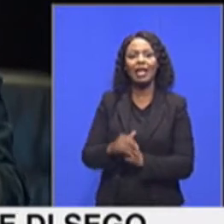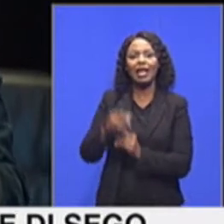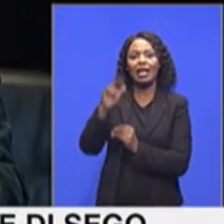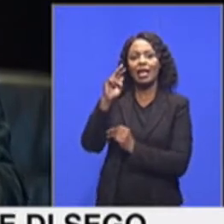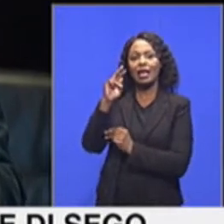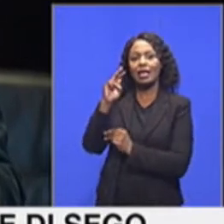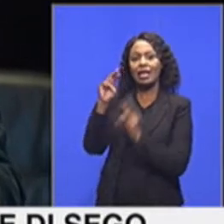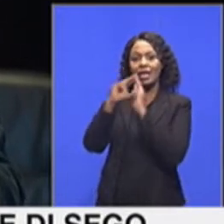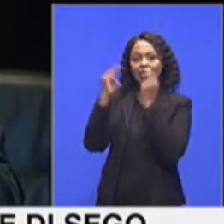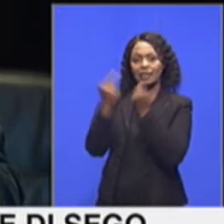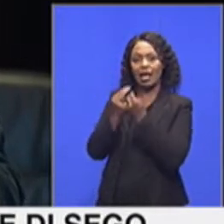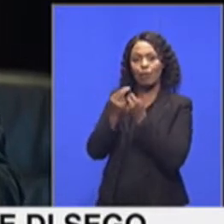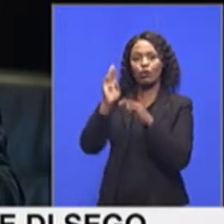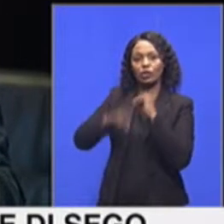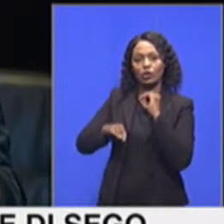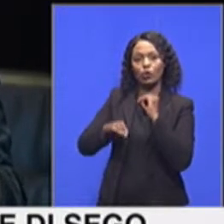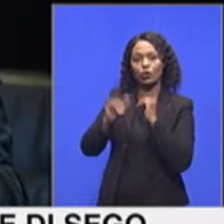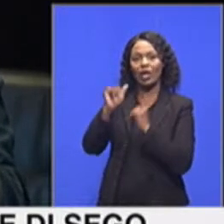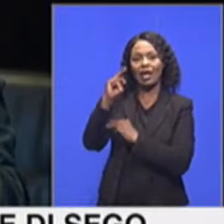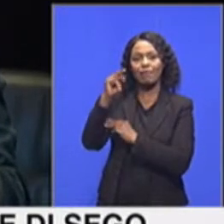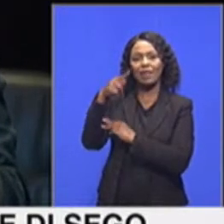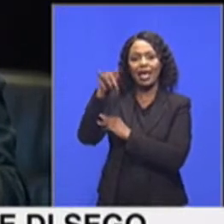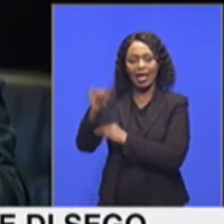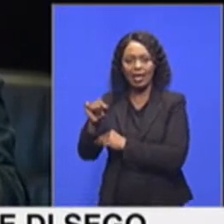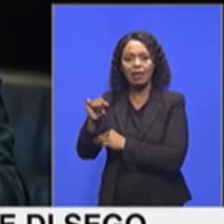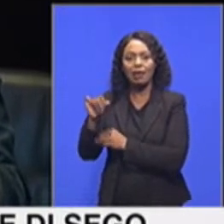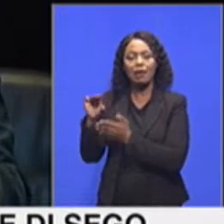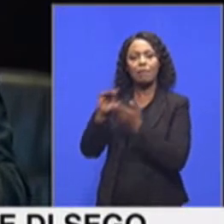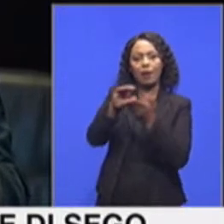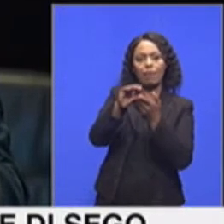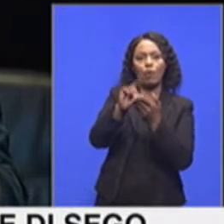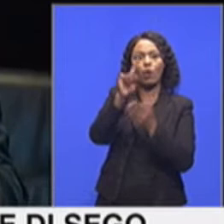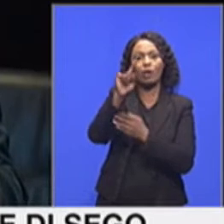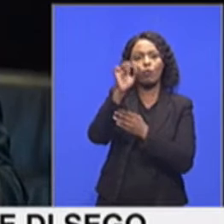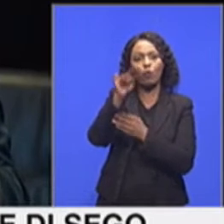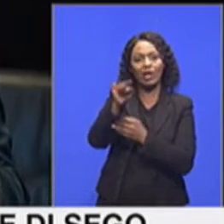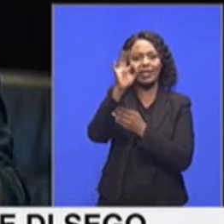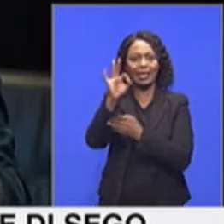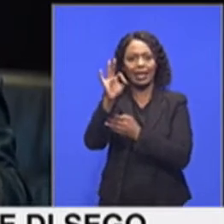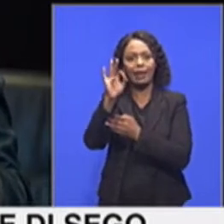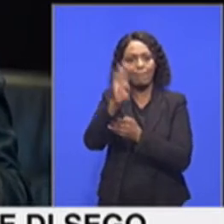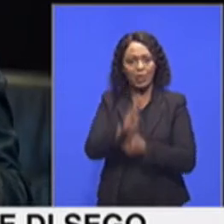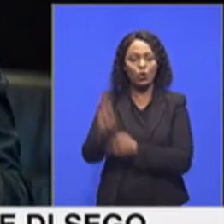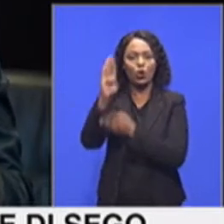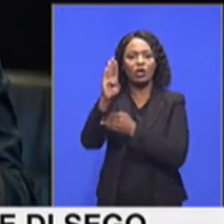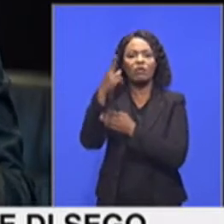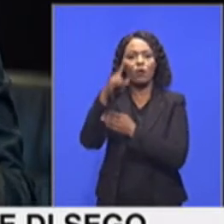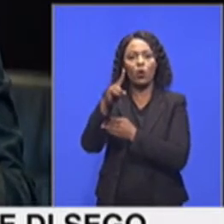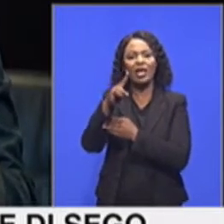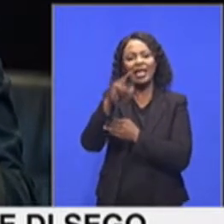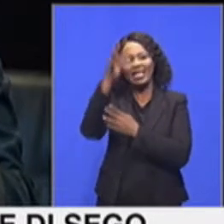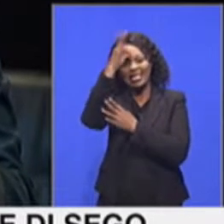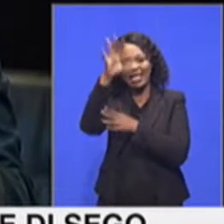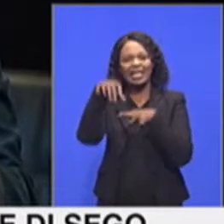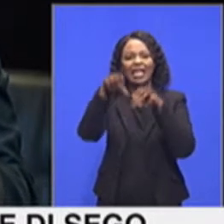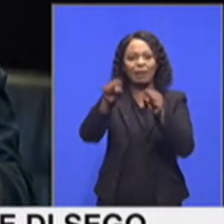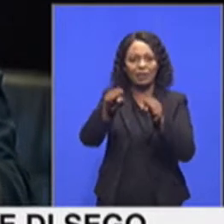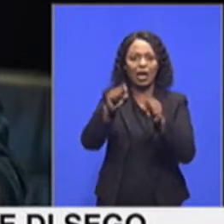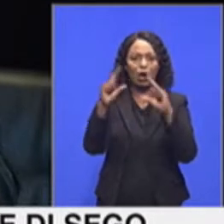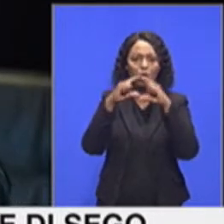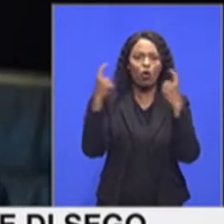receives 1.3 billion to support the implementation of the recommendation of the State Capture Commission. And